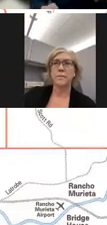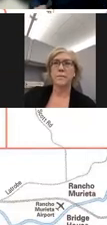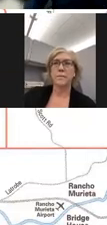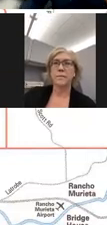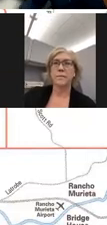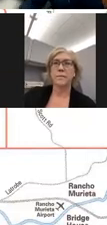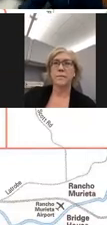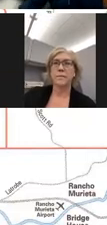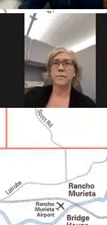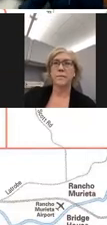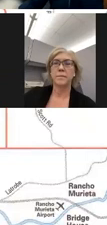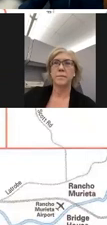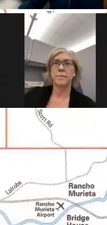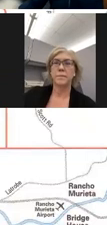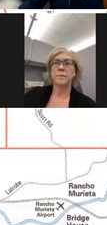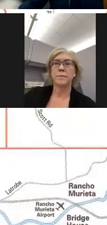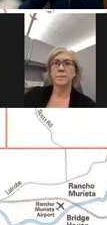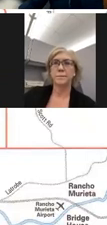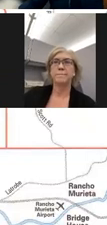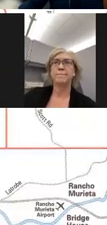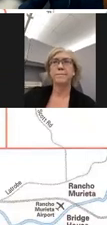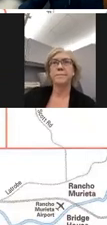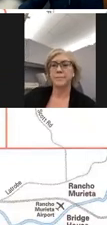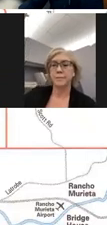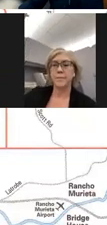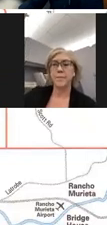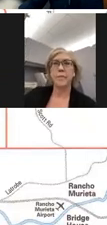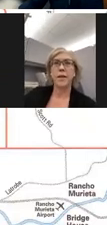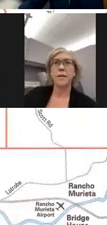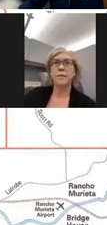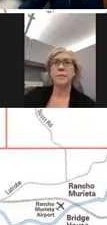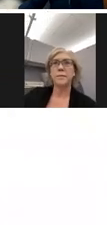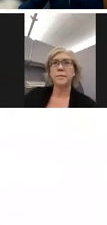client to see where we're located. Next slide, please.